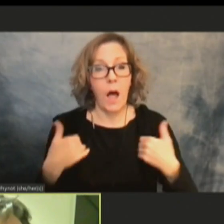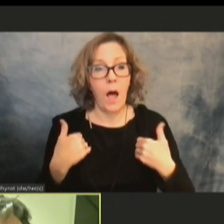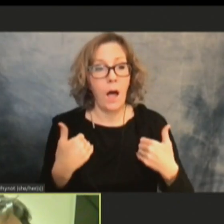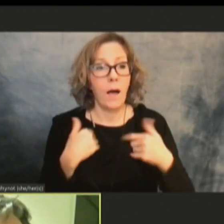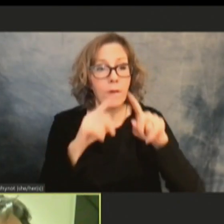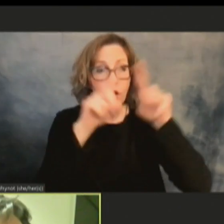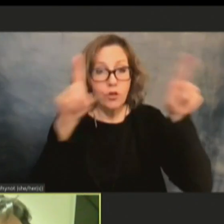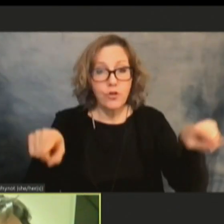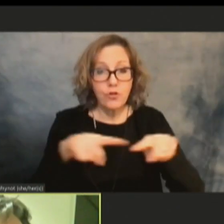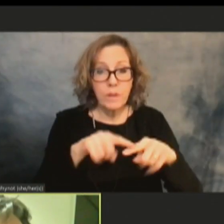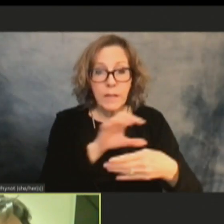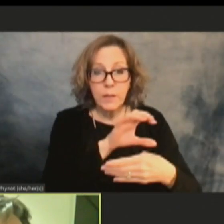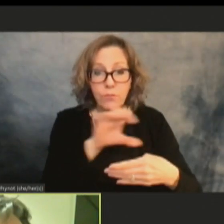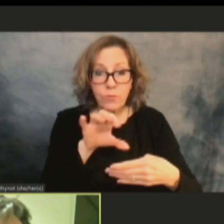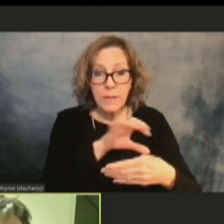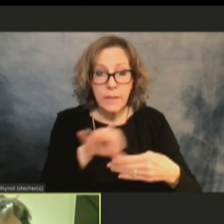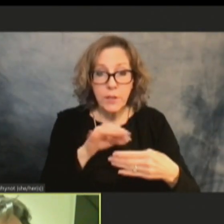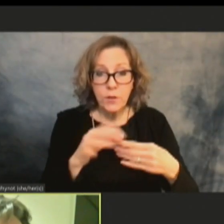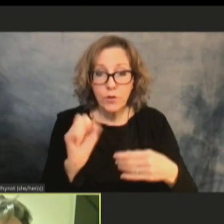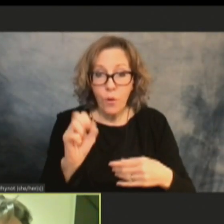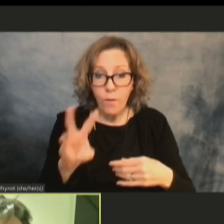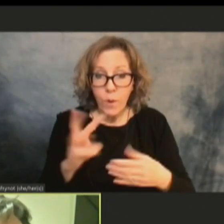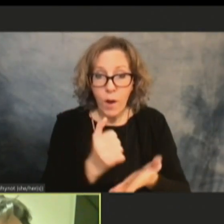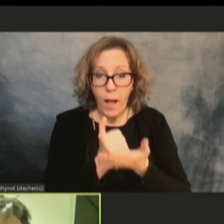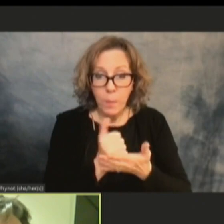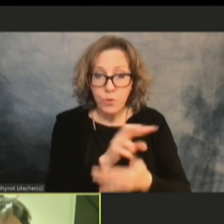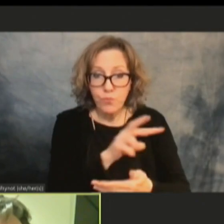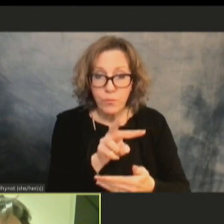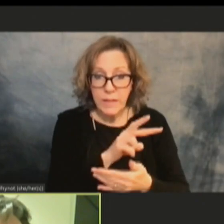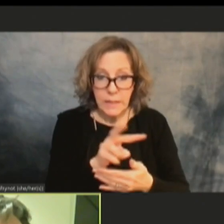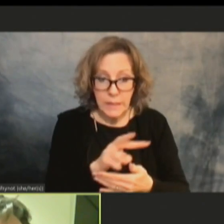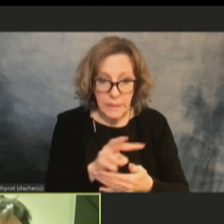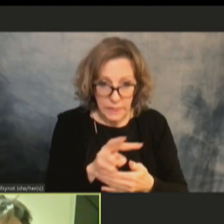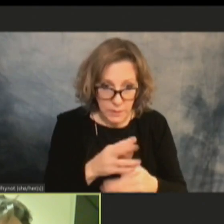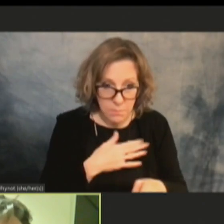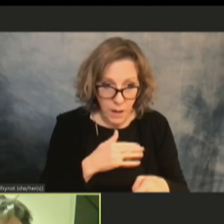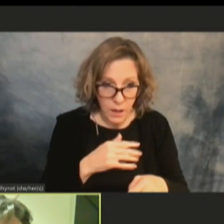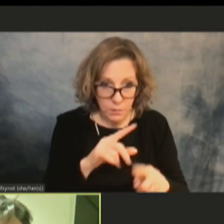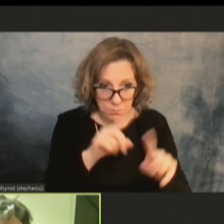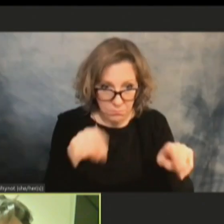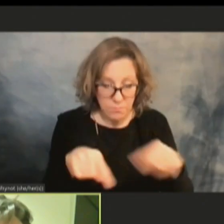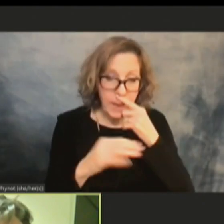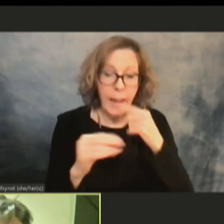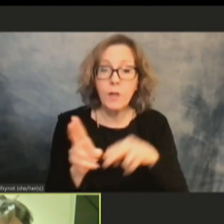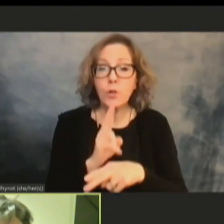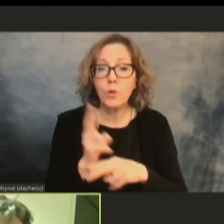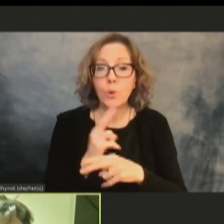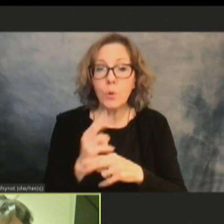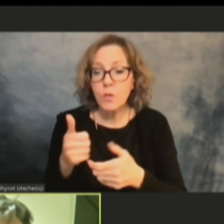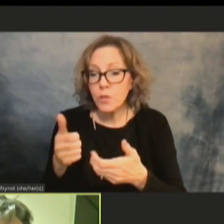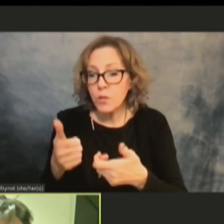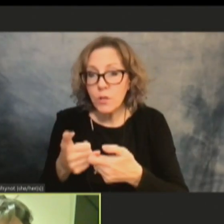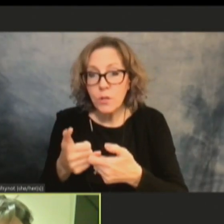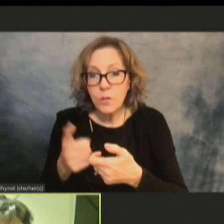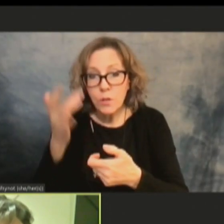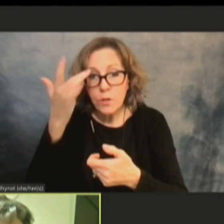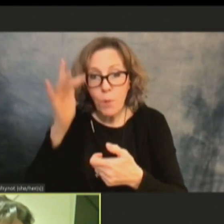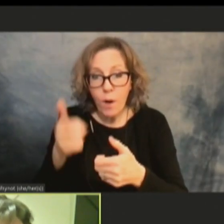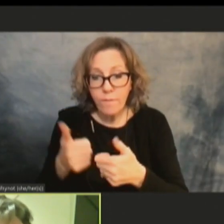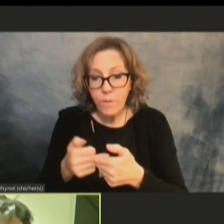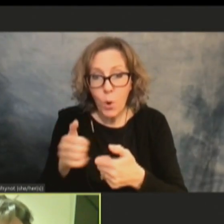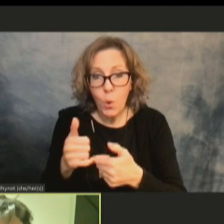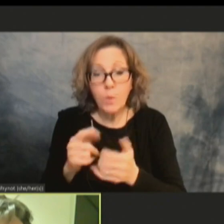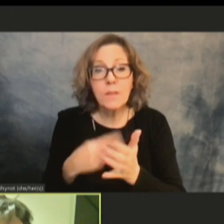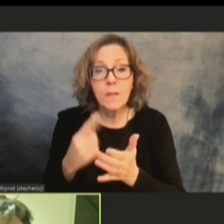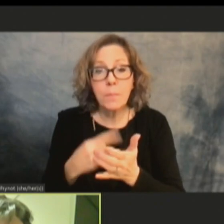an iPhone with VoiceOver to access the smartphone. And sometimes I use magnifications in